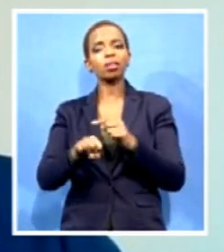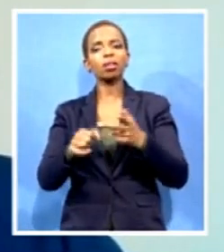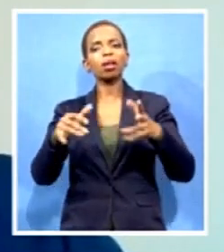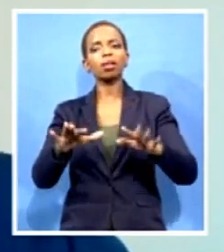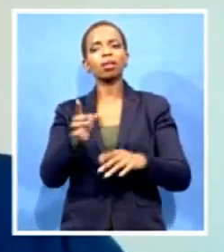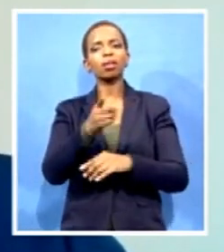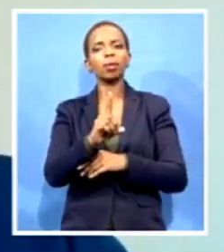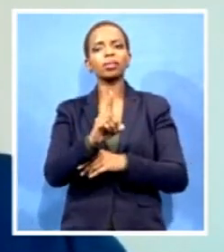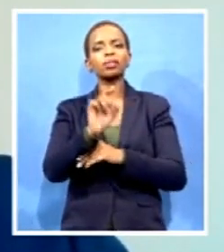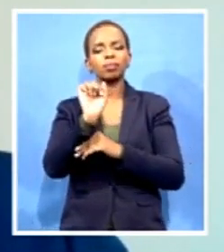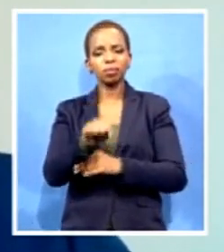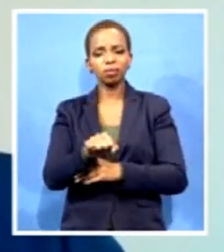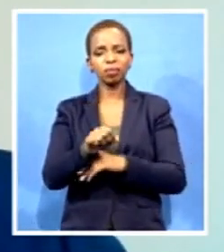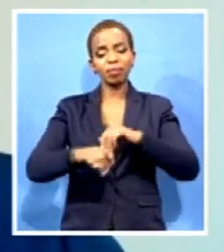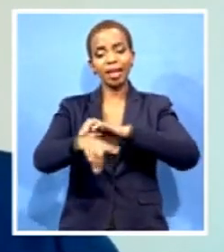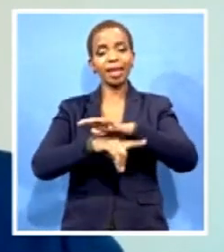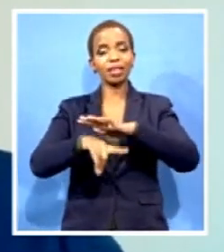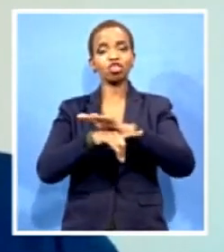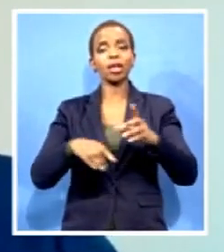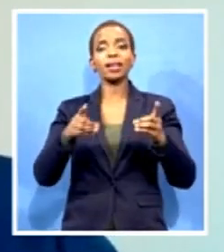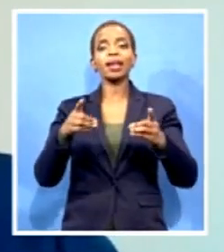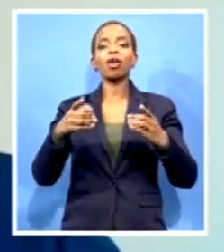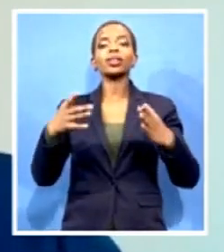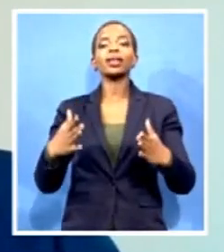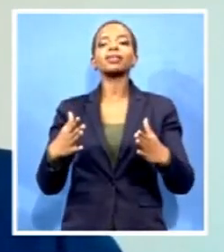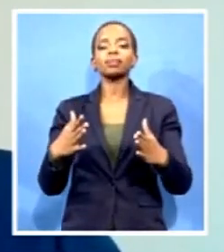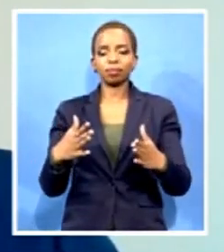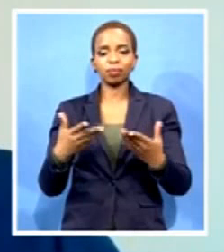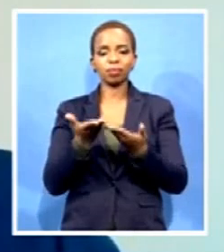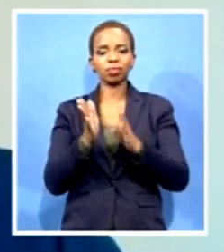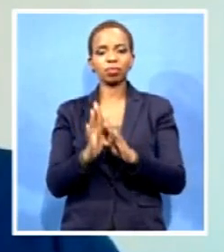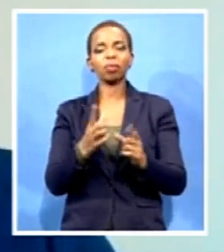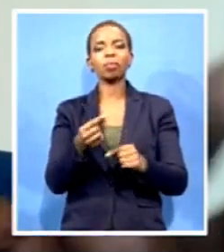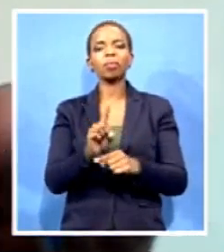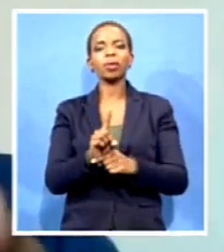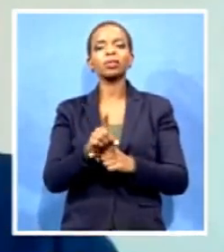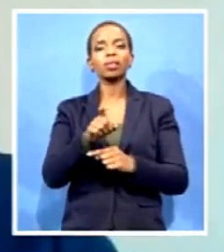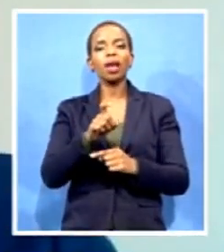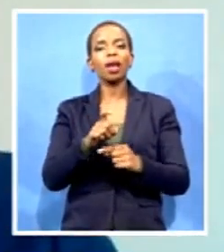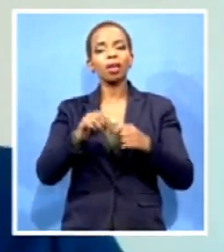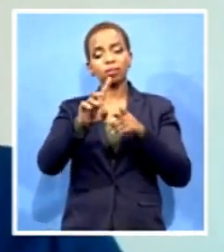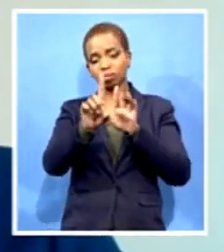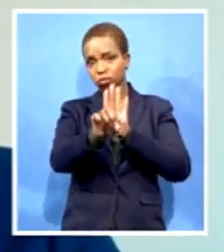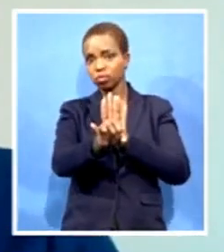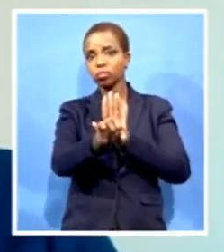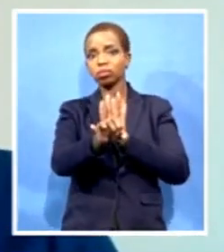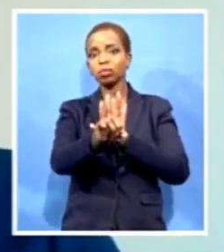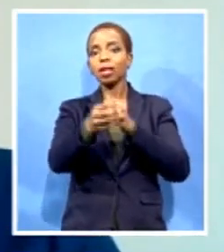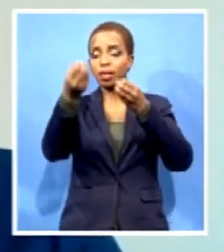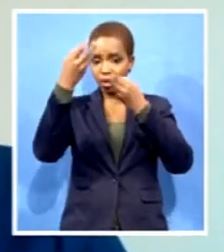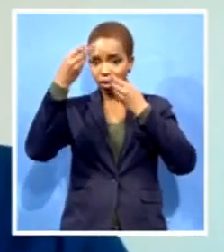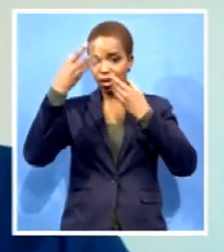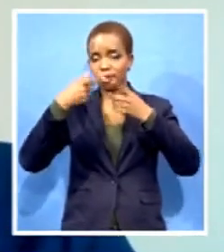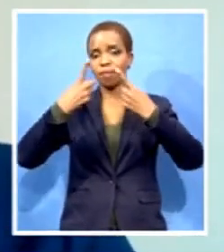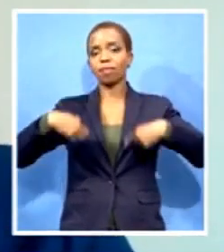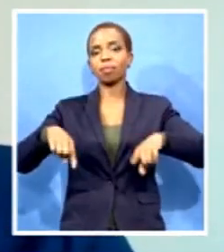directors, that they are the ones on the forefront to give us information to say, look, digital education